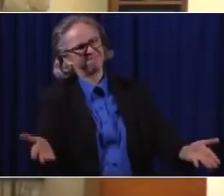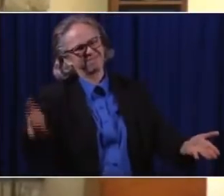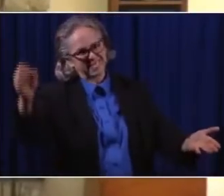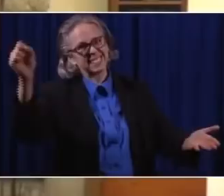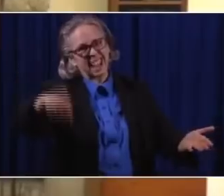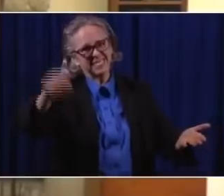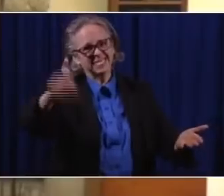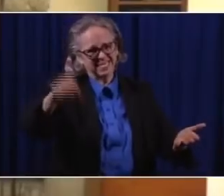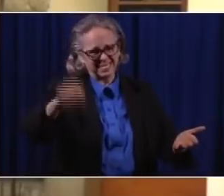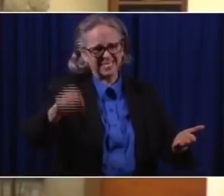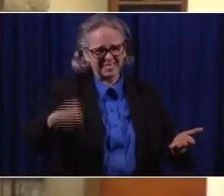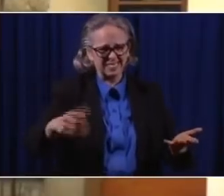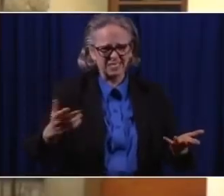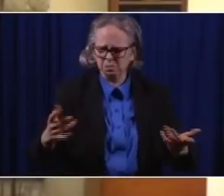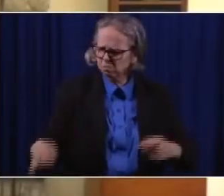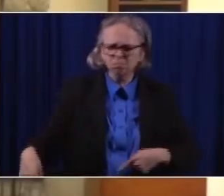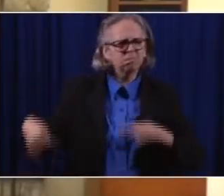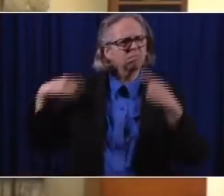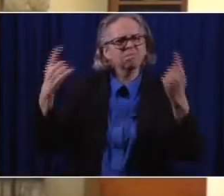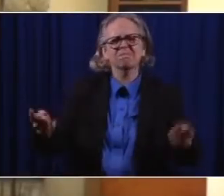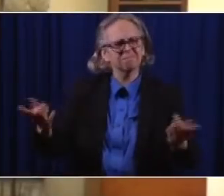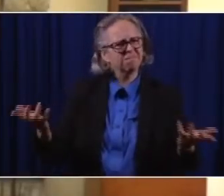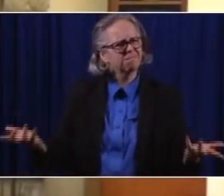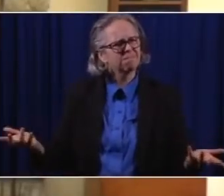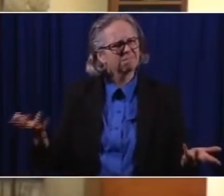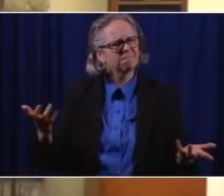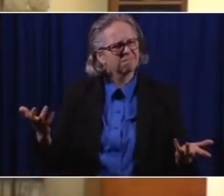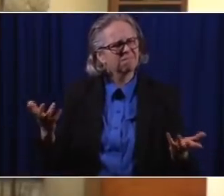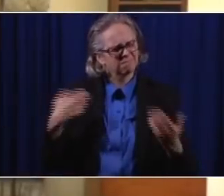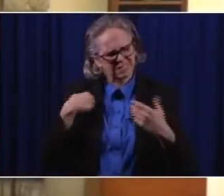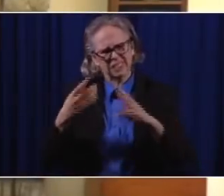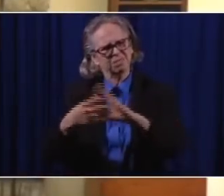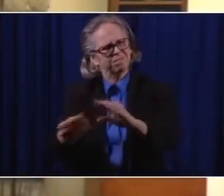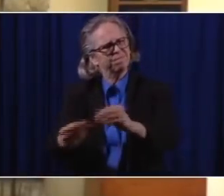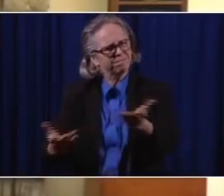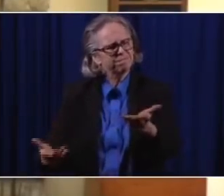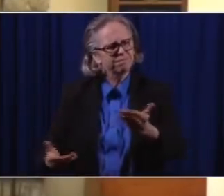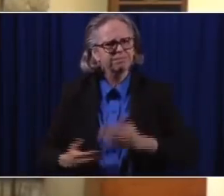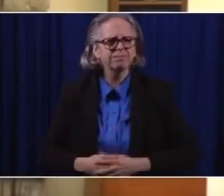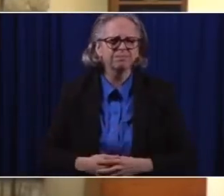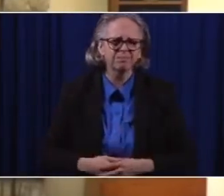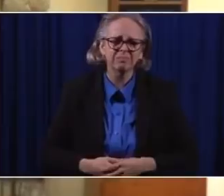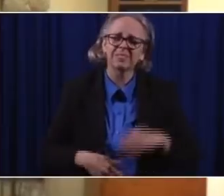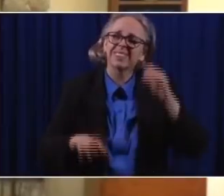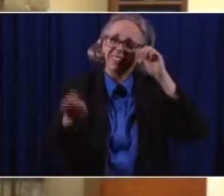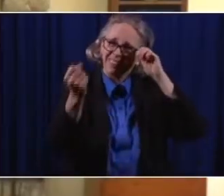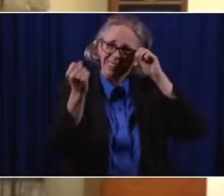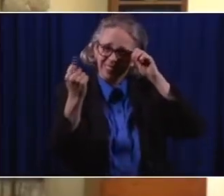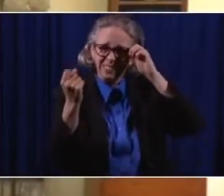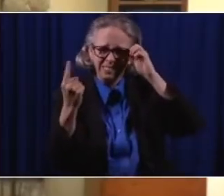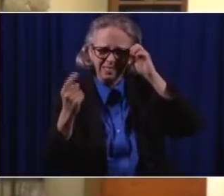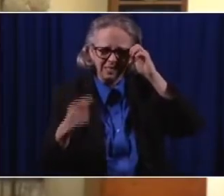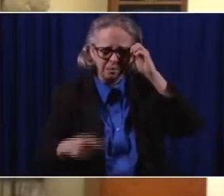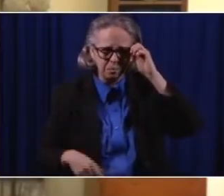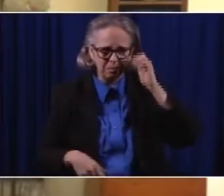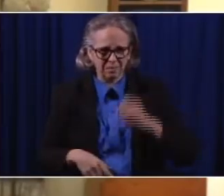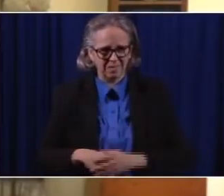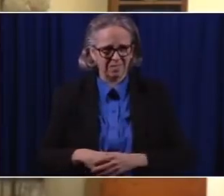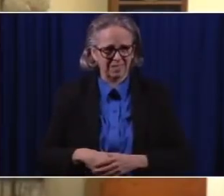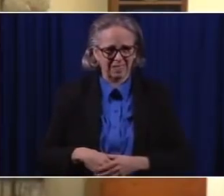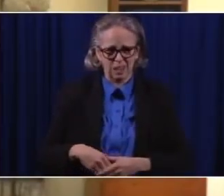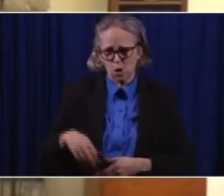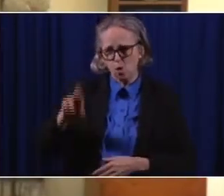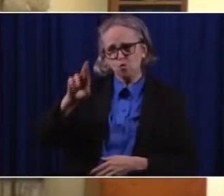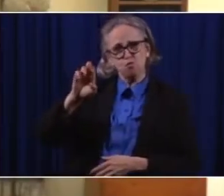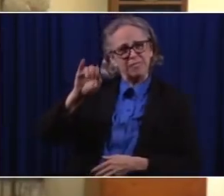medical exceptions. So I want to assure everybody. But it's important for that worker who has to work